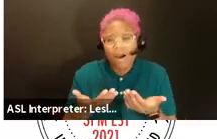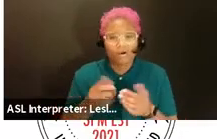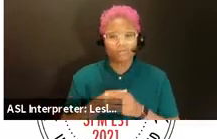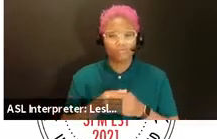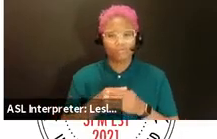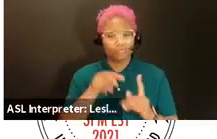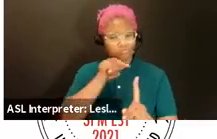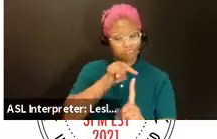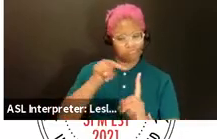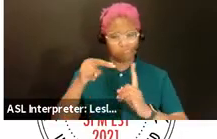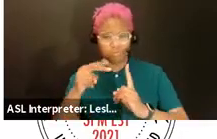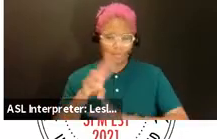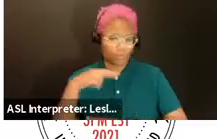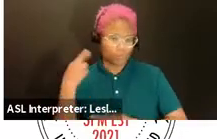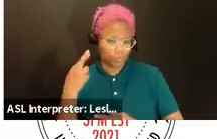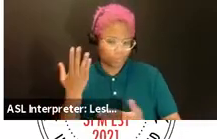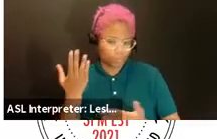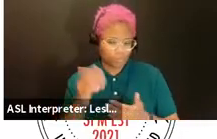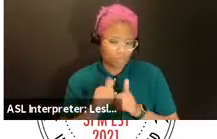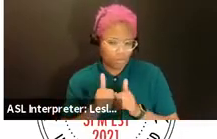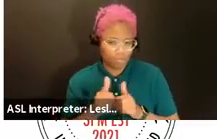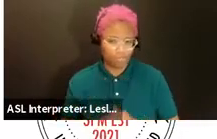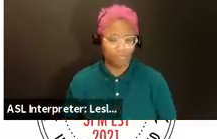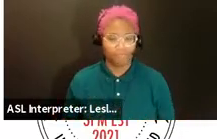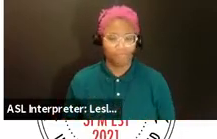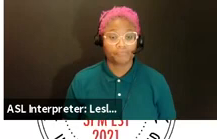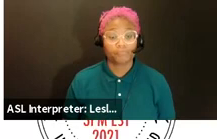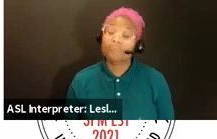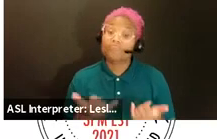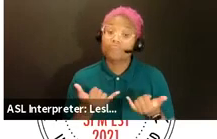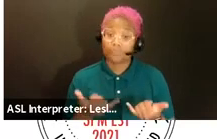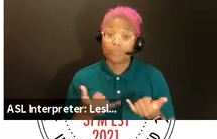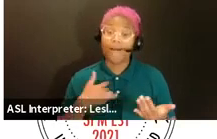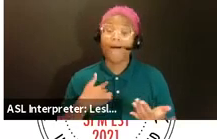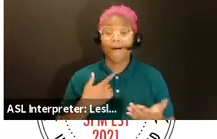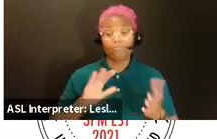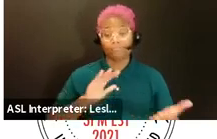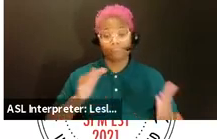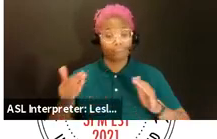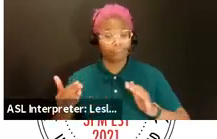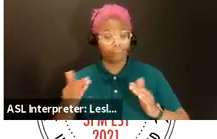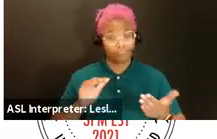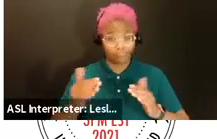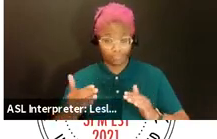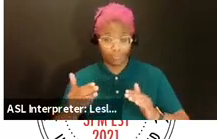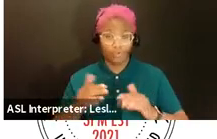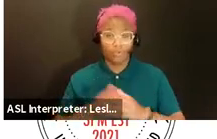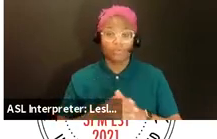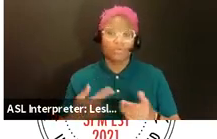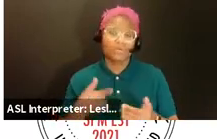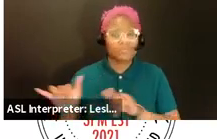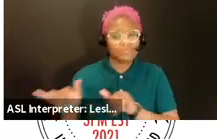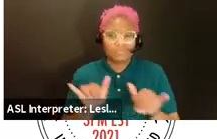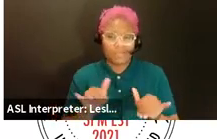unknowns? I'm going to do an analysis now, which is kind of the analysis that we do with a client.